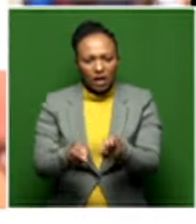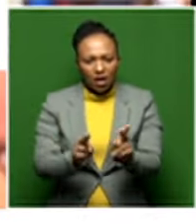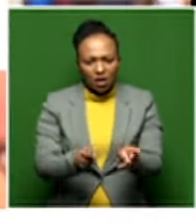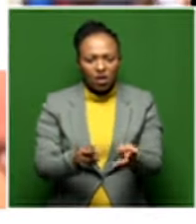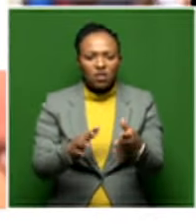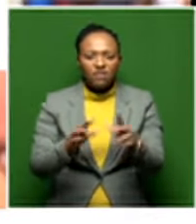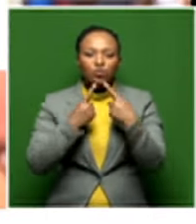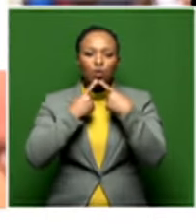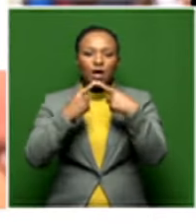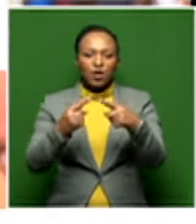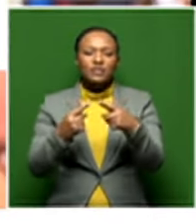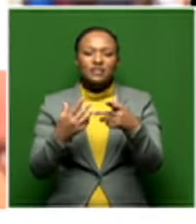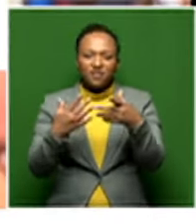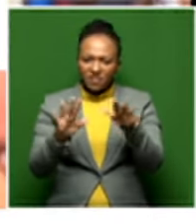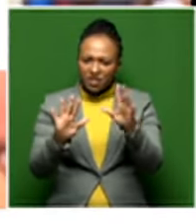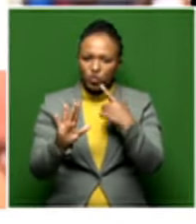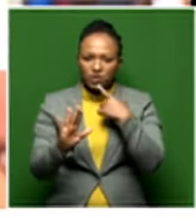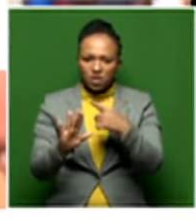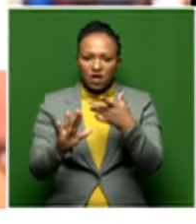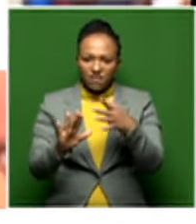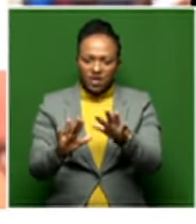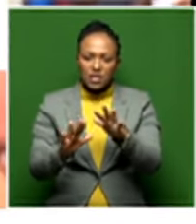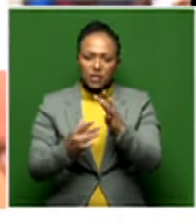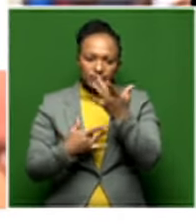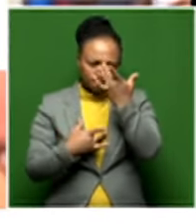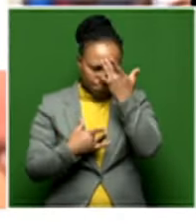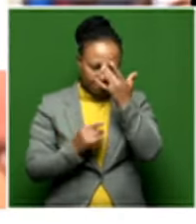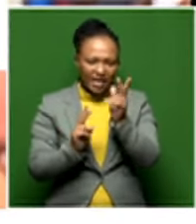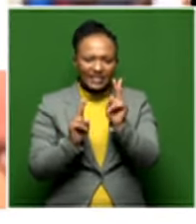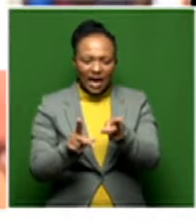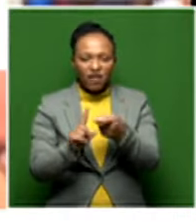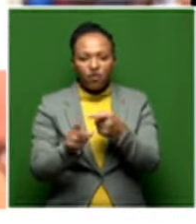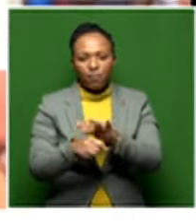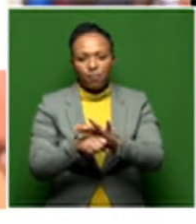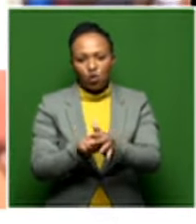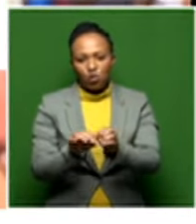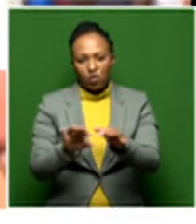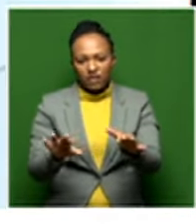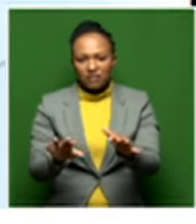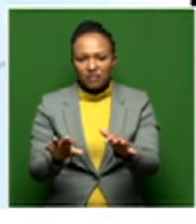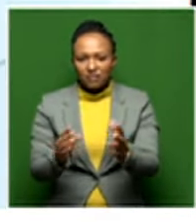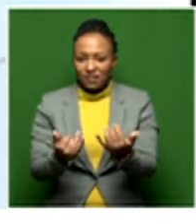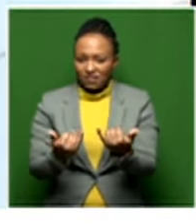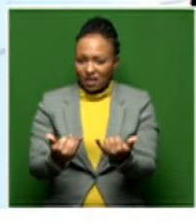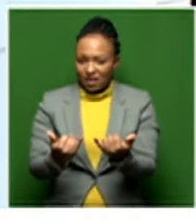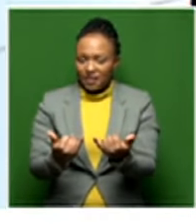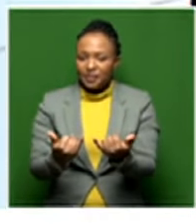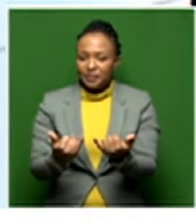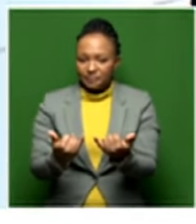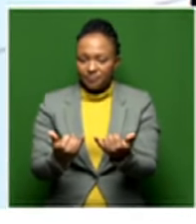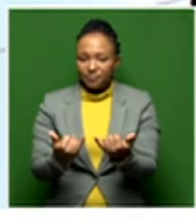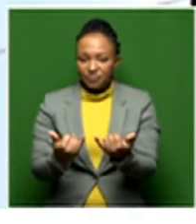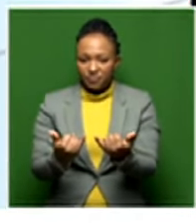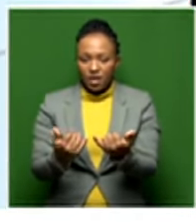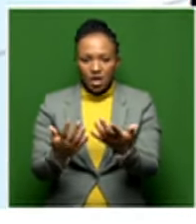have been announced officially as having succumbed to COVID-19. So we are very much, we